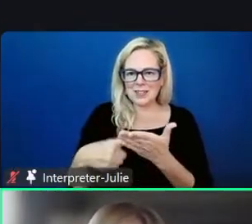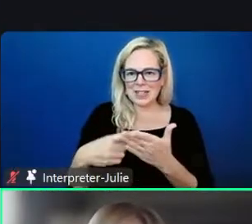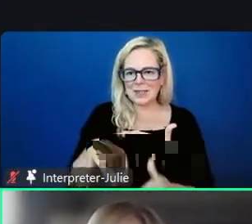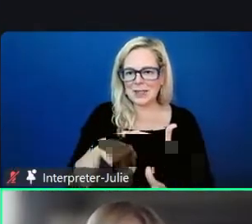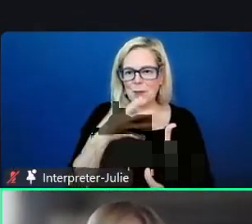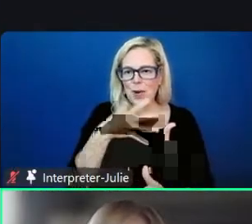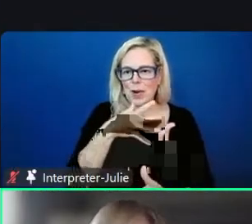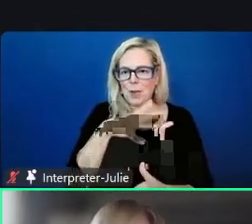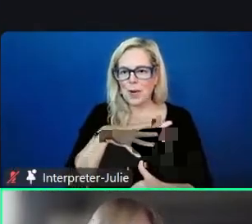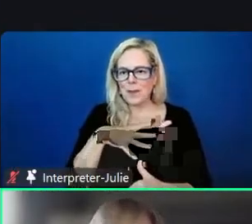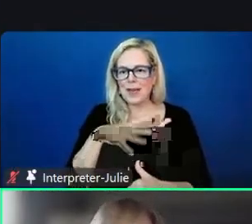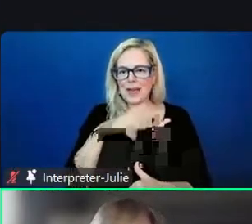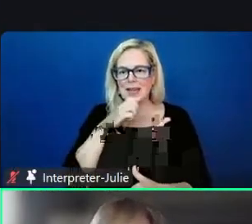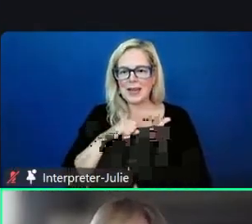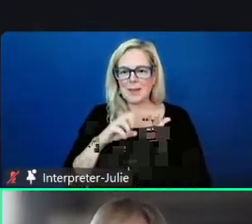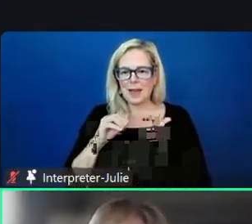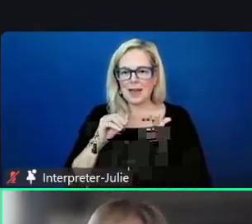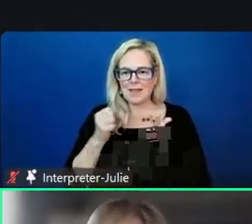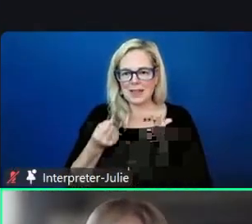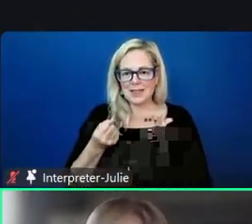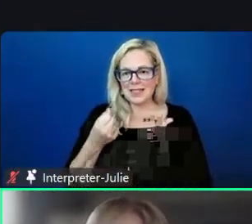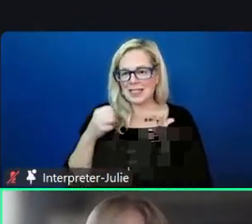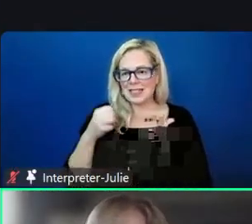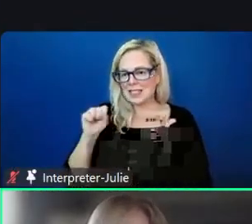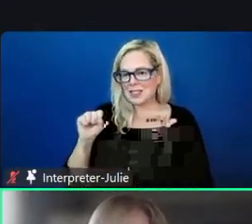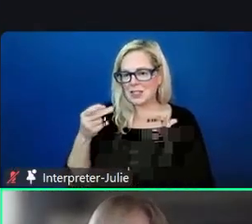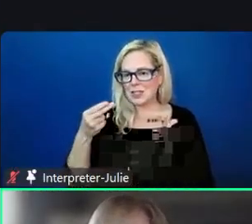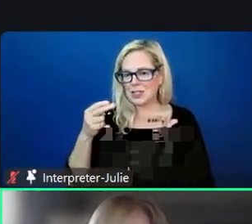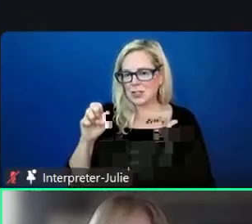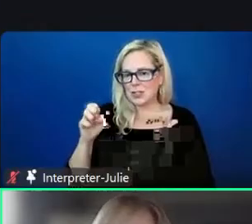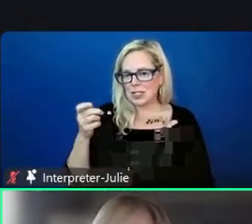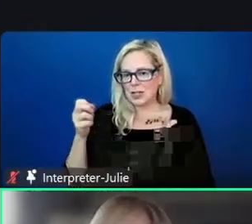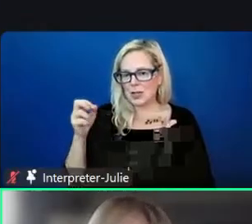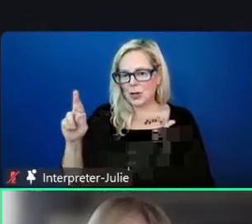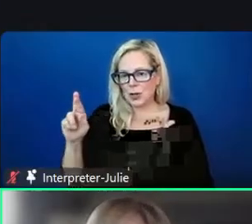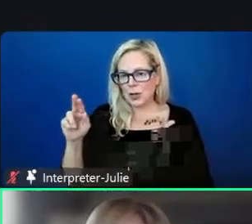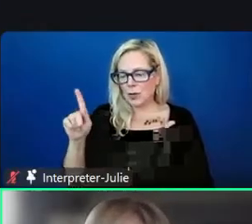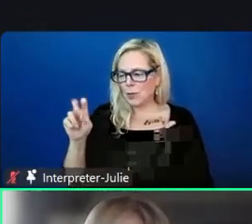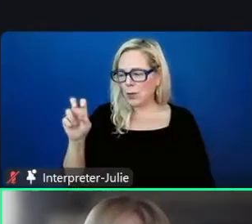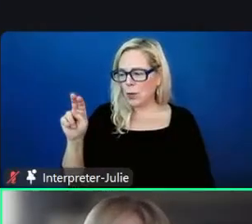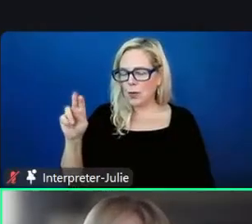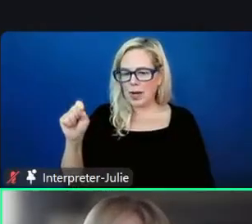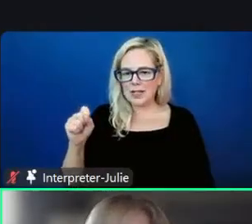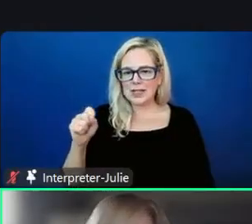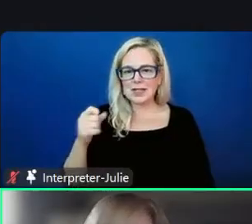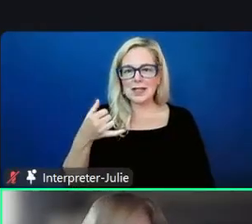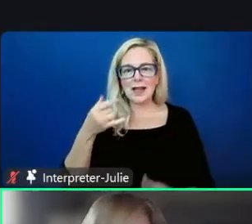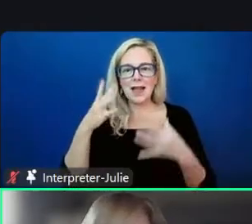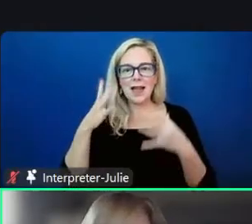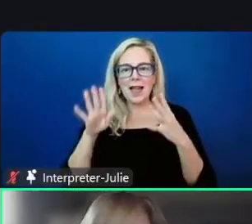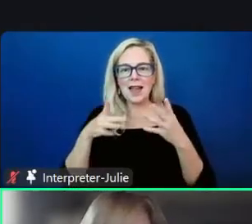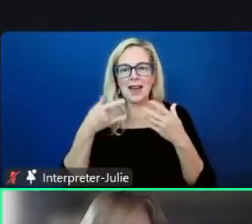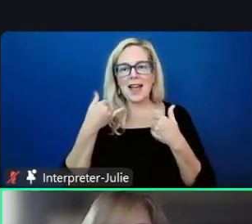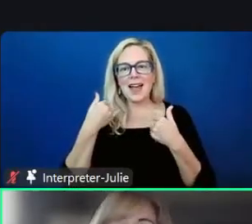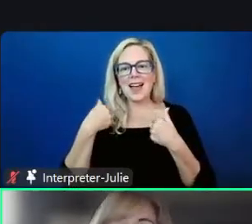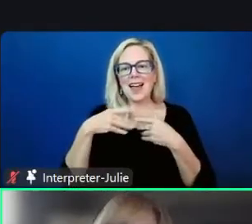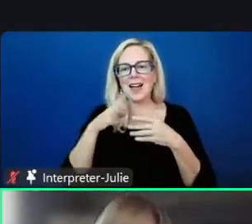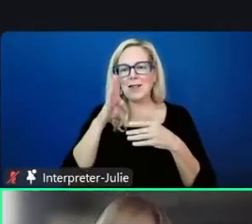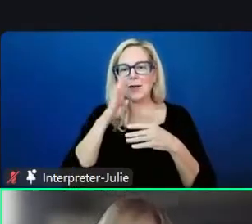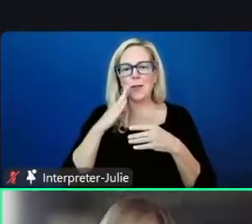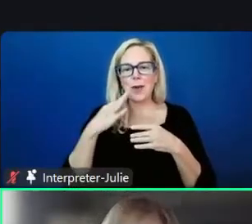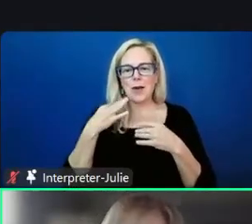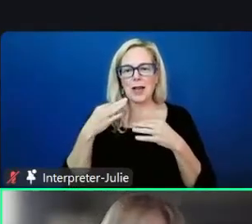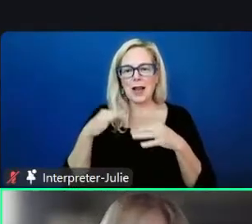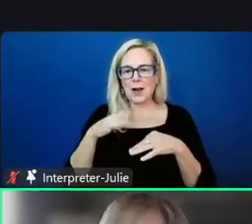my 50s. She, her are my pronouns. I have brown hair with blonde highlights and blue eyes, and I'm wearing a